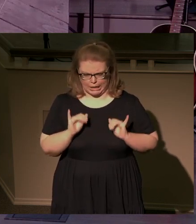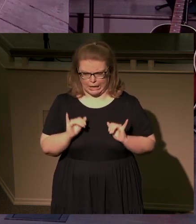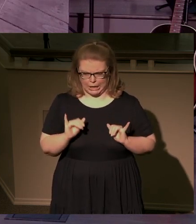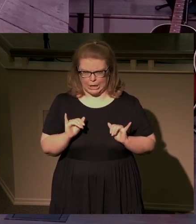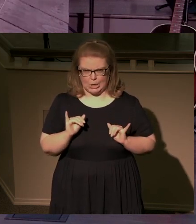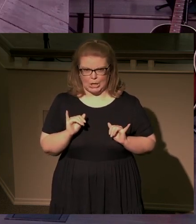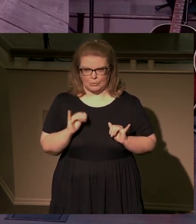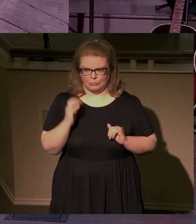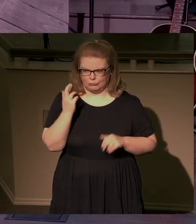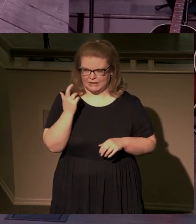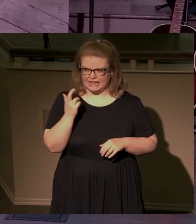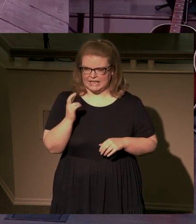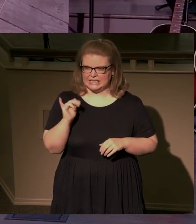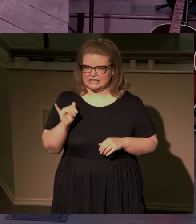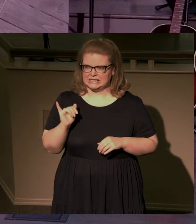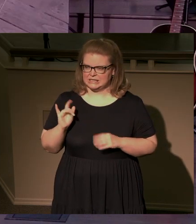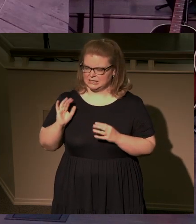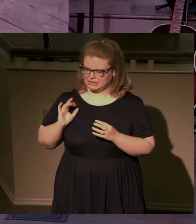you did it all wrong.